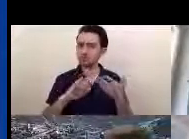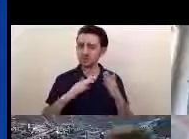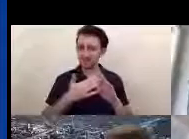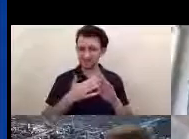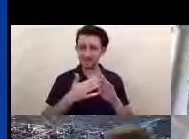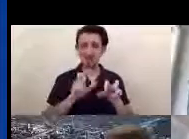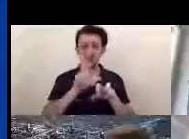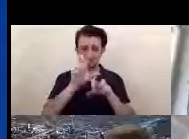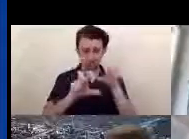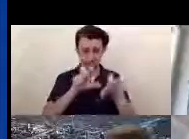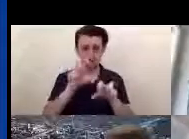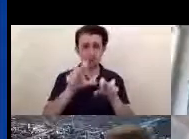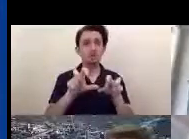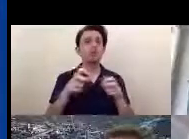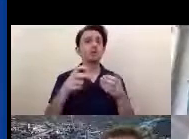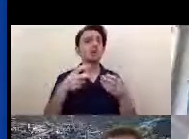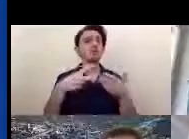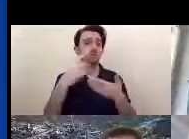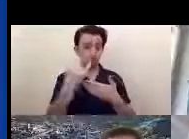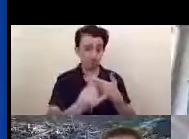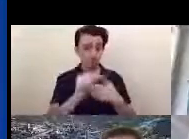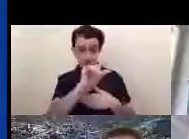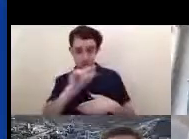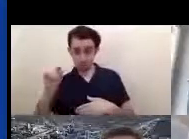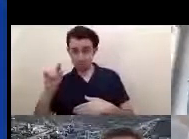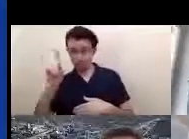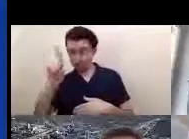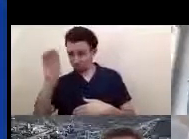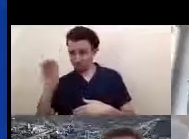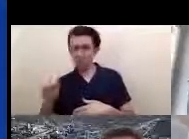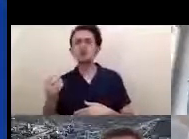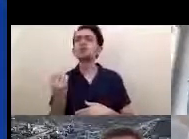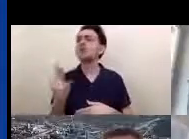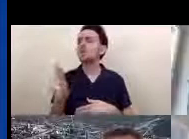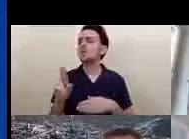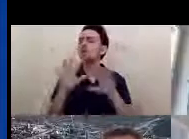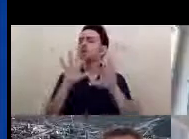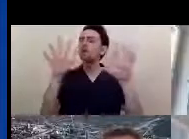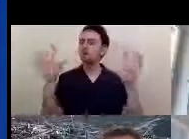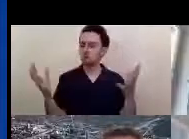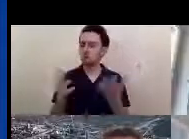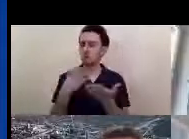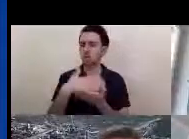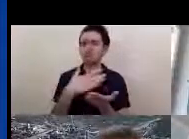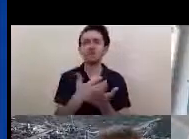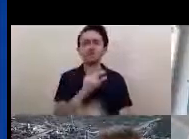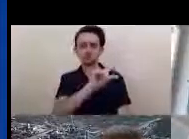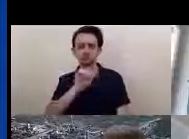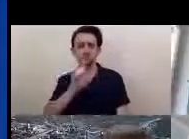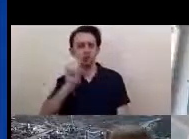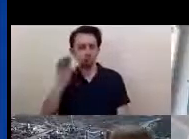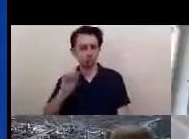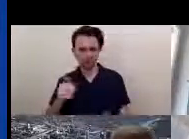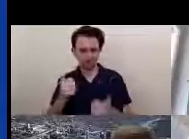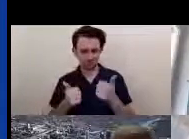contributed to each of these projects, or 1% of the entire budget of each of these?